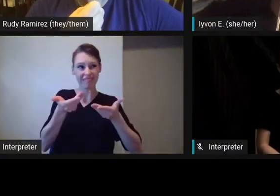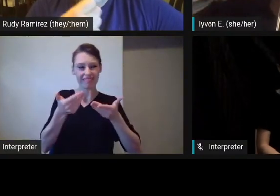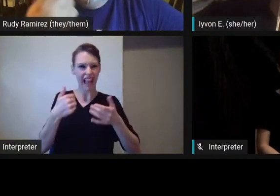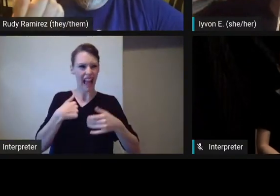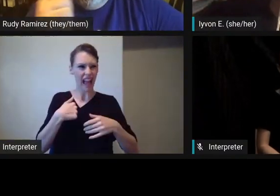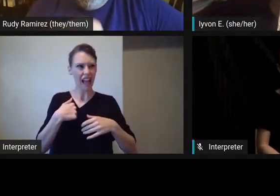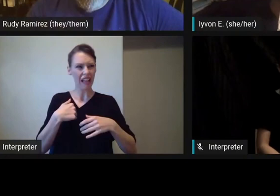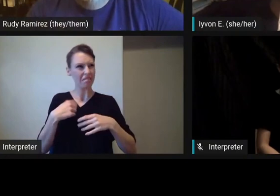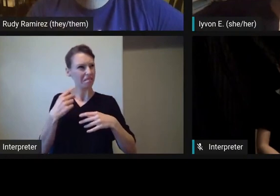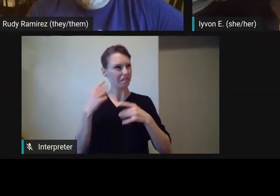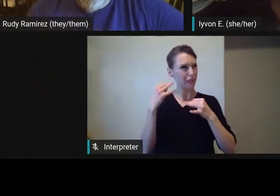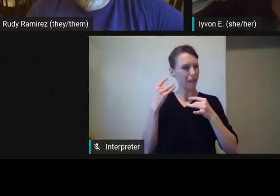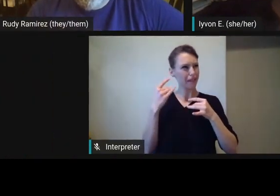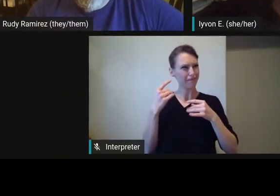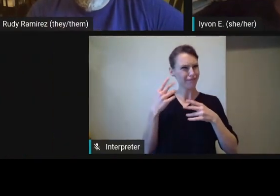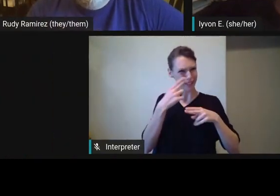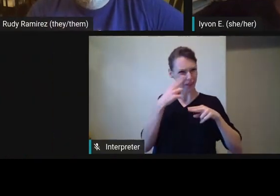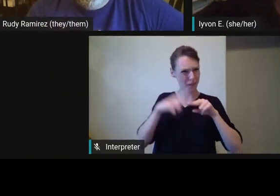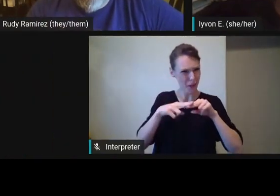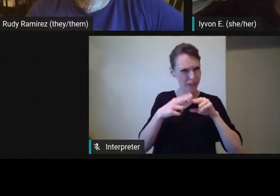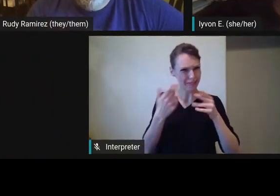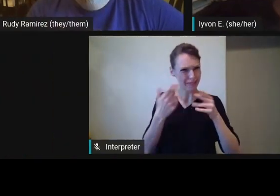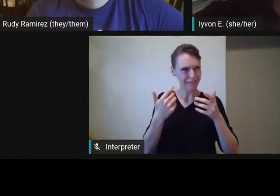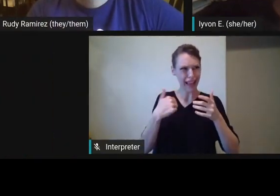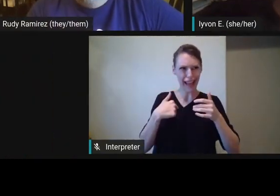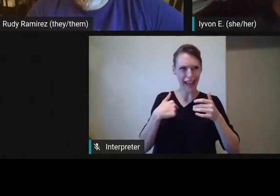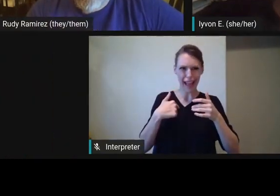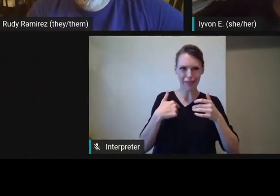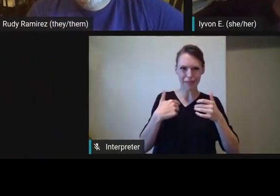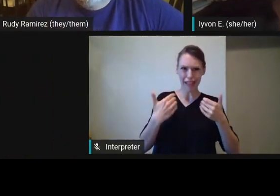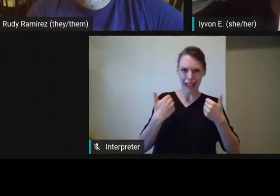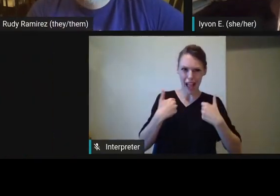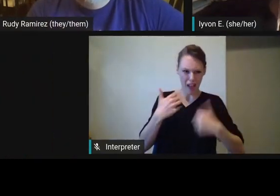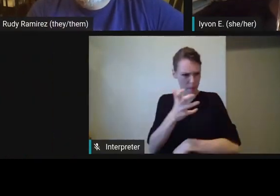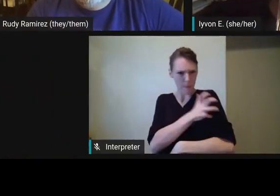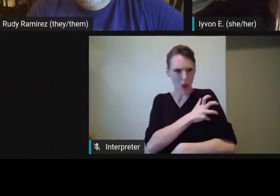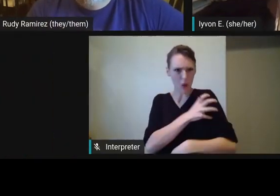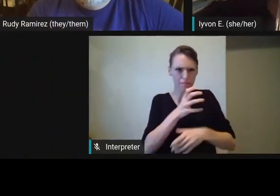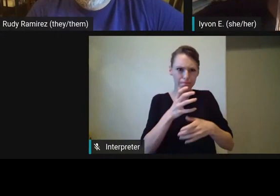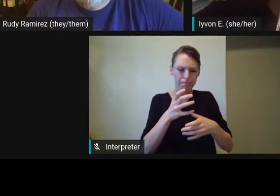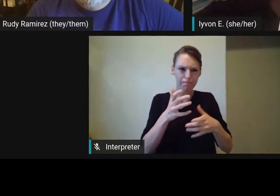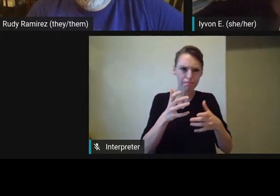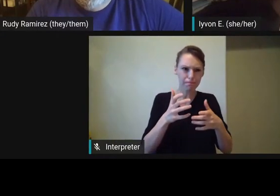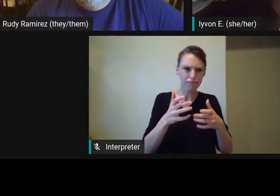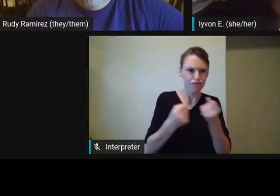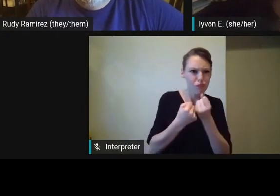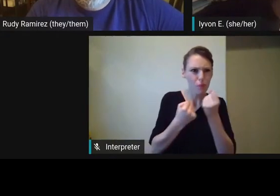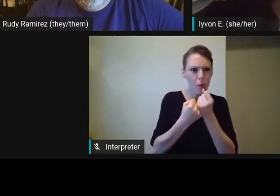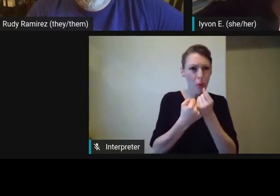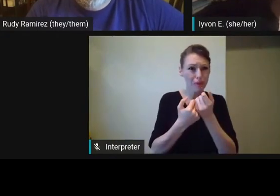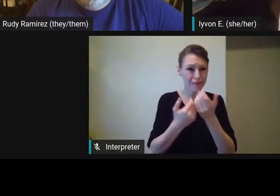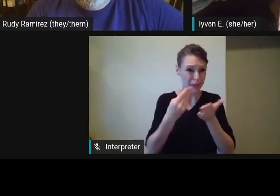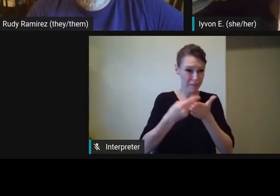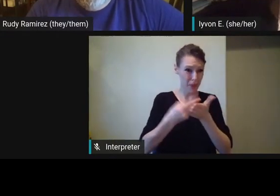Who are the artists involved? How much agency do I have and autonomy do I have? Is the money worth it? Or if it's not